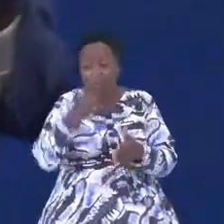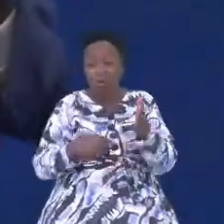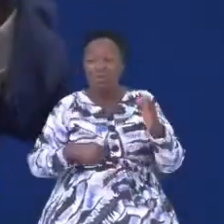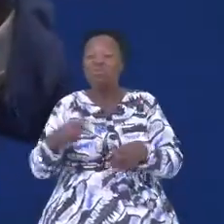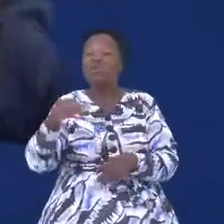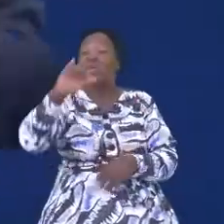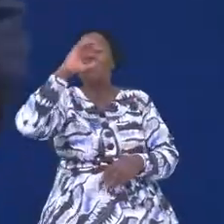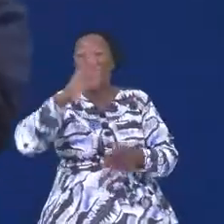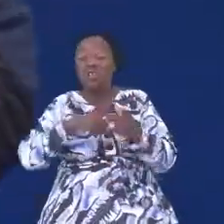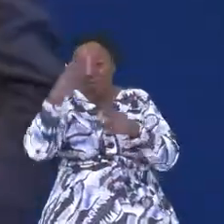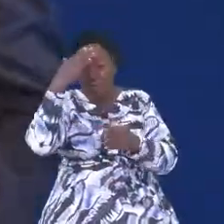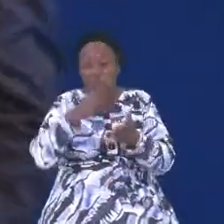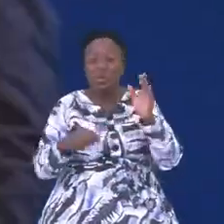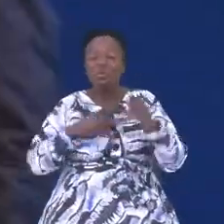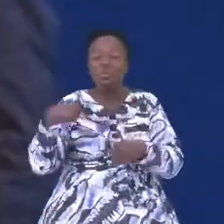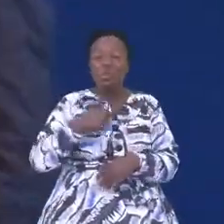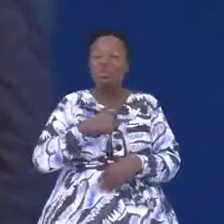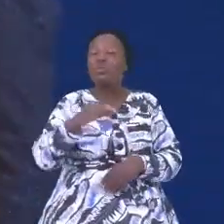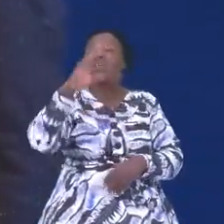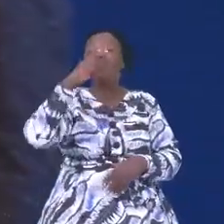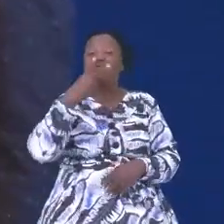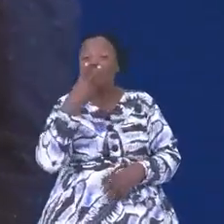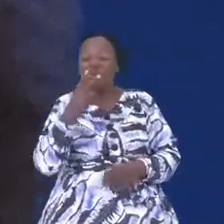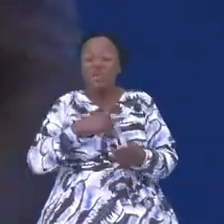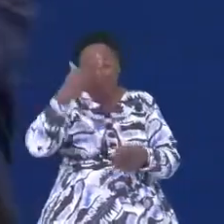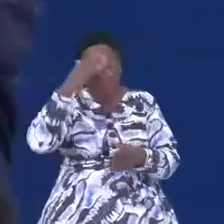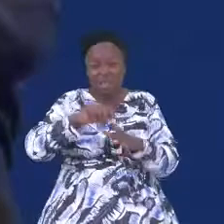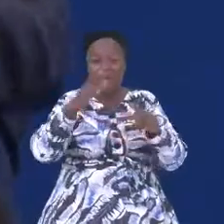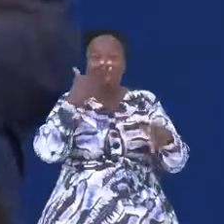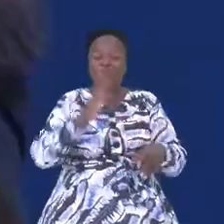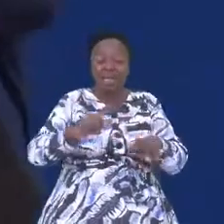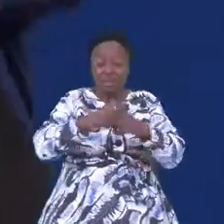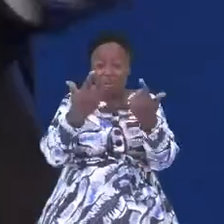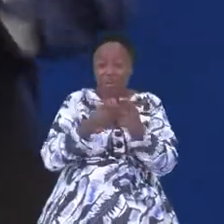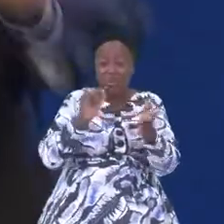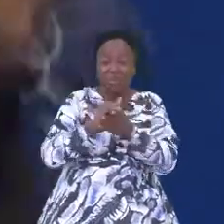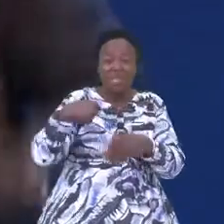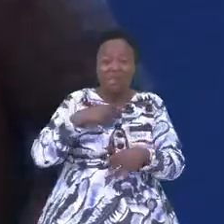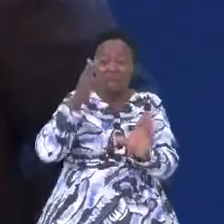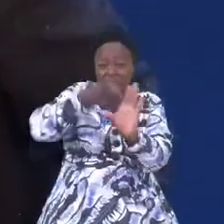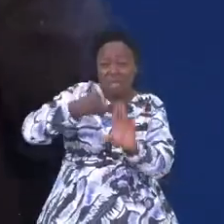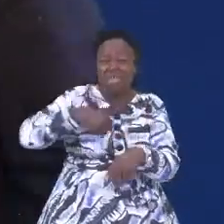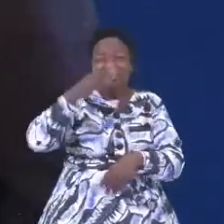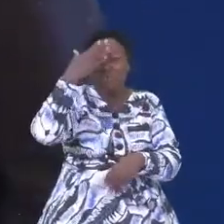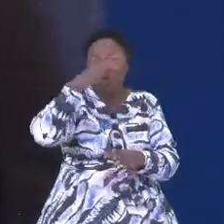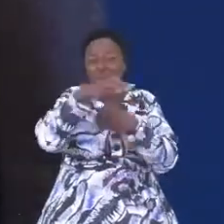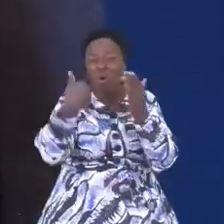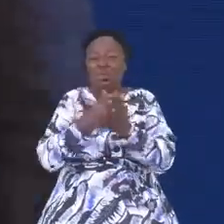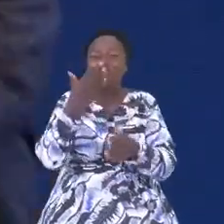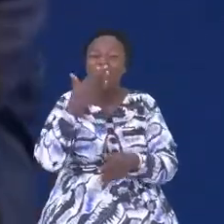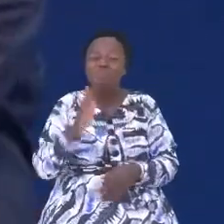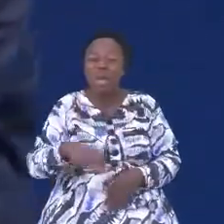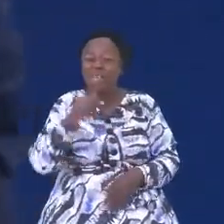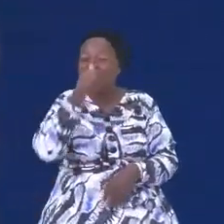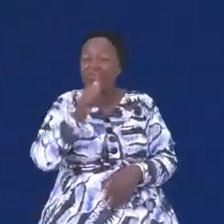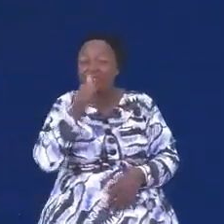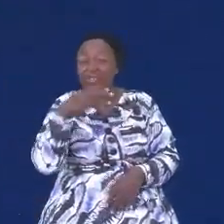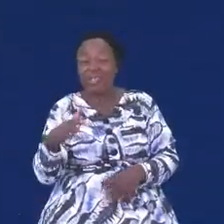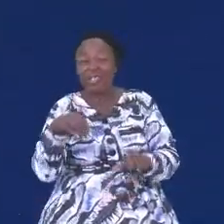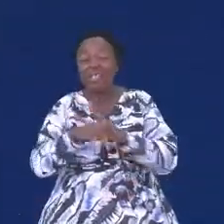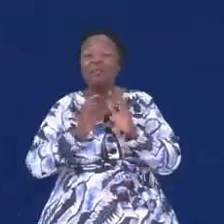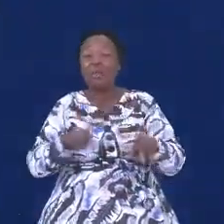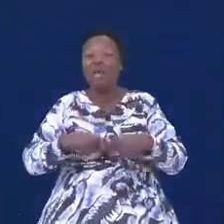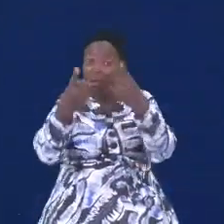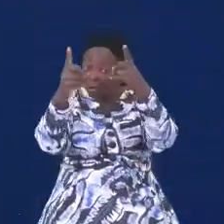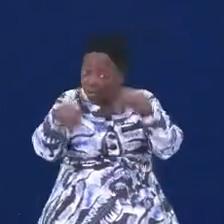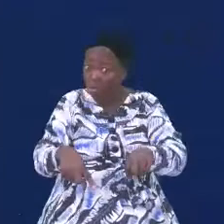He knows what we are smoking. He knows the gang we have joined. He knows the evil, the secret things in our life.